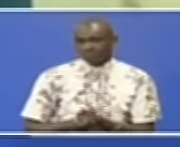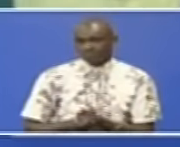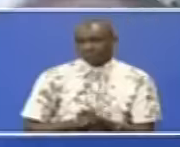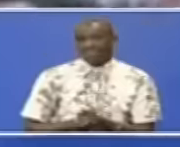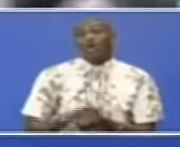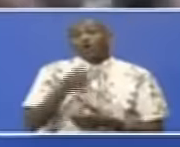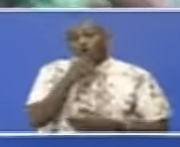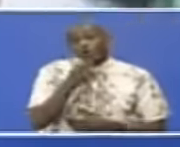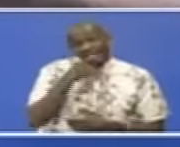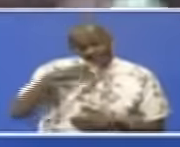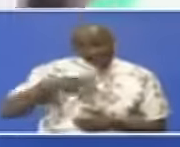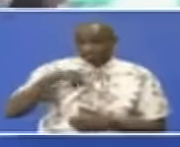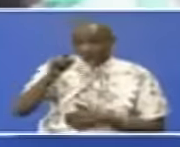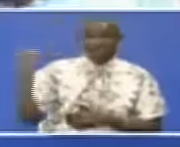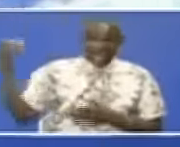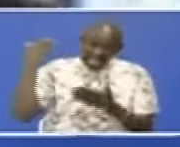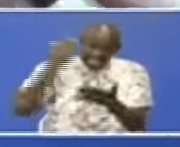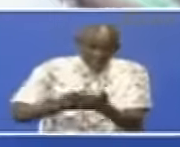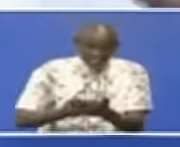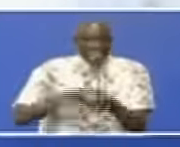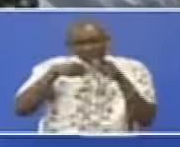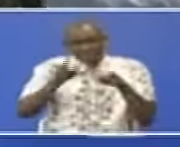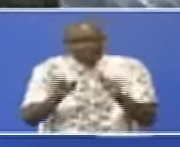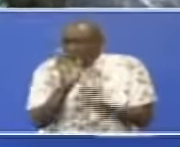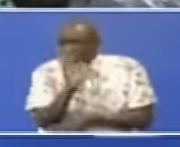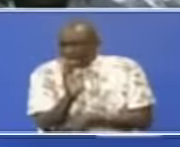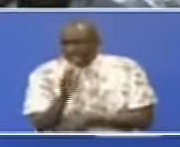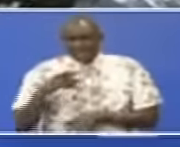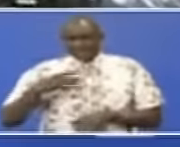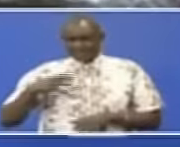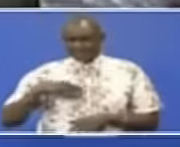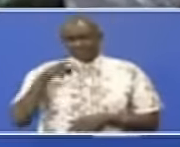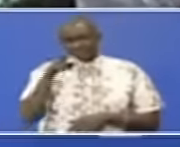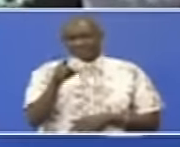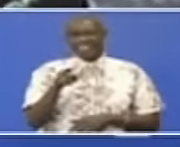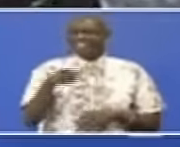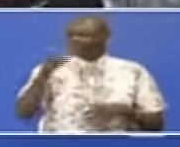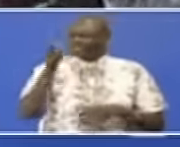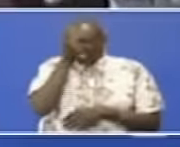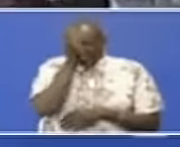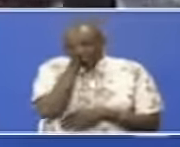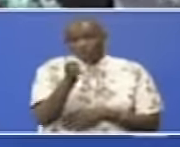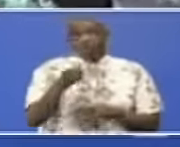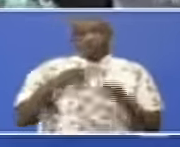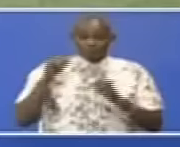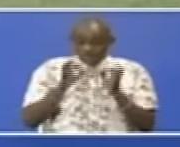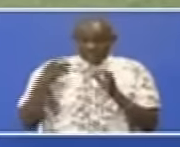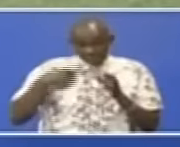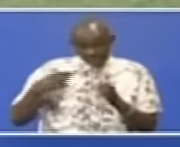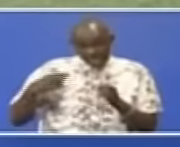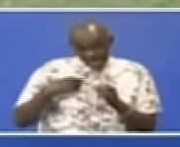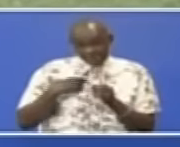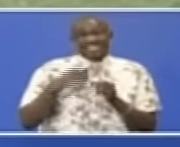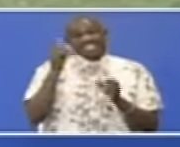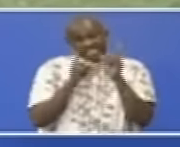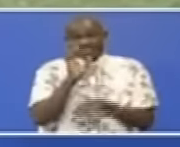The Gor Mahia fans arrived in a manner almost reminiscent of the famous funeral dance known as Tero Buru.